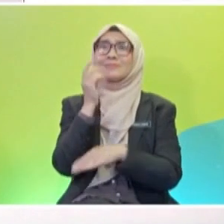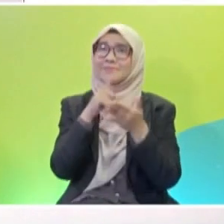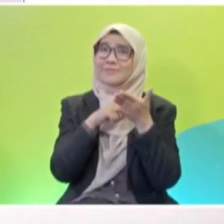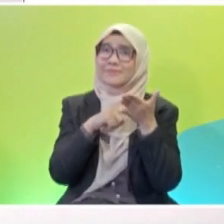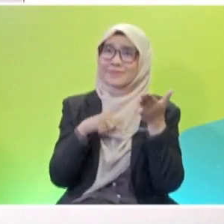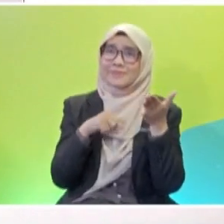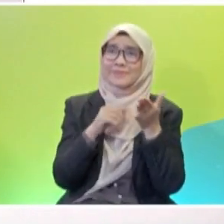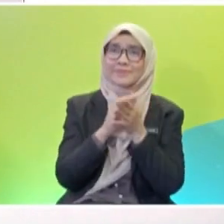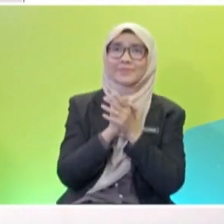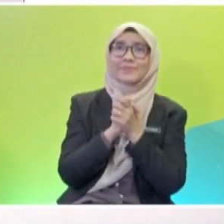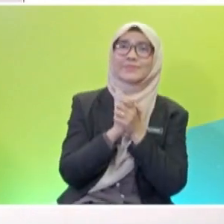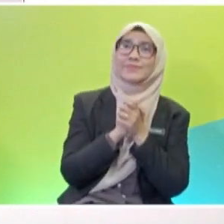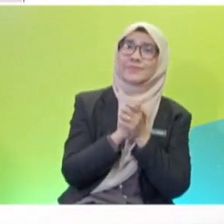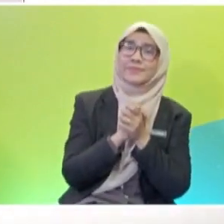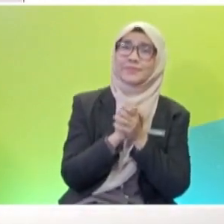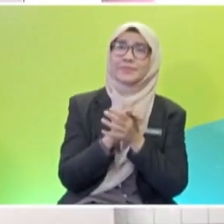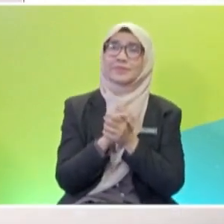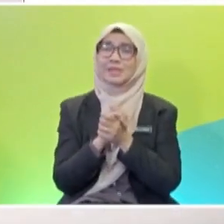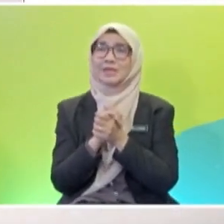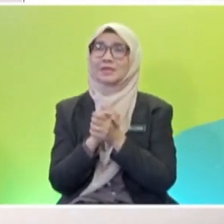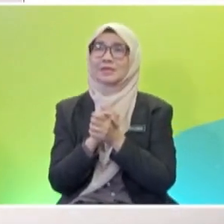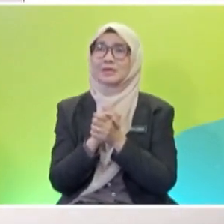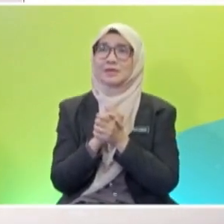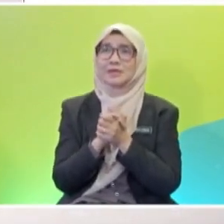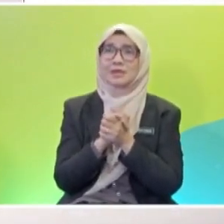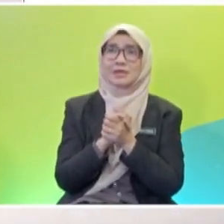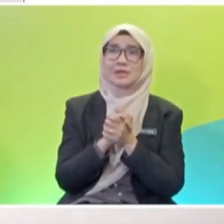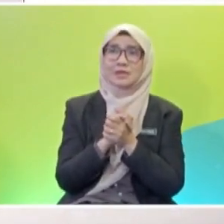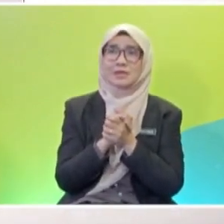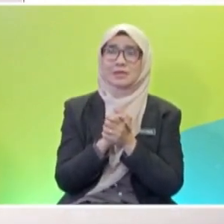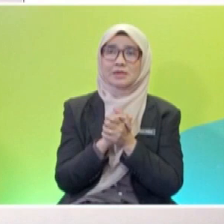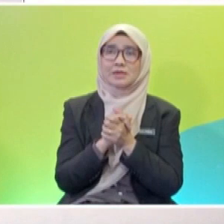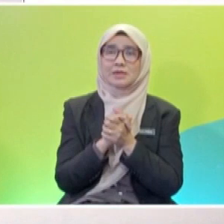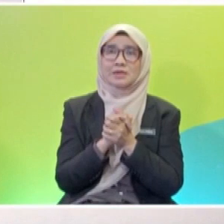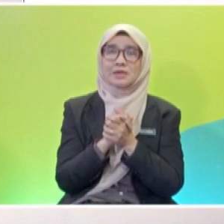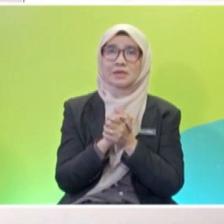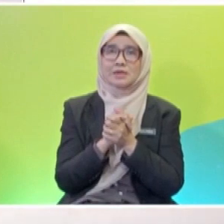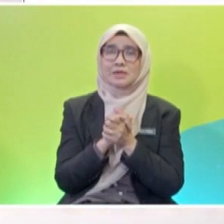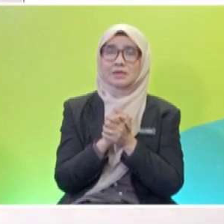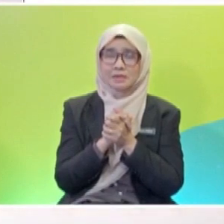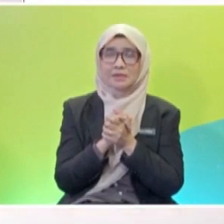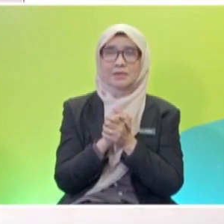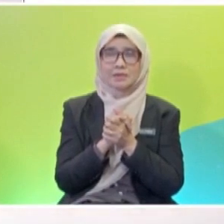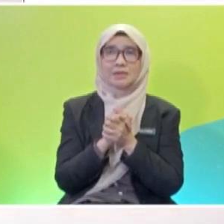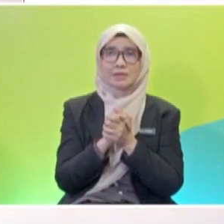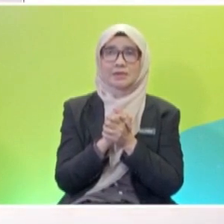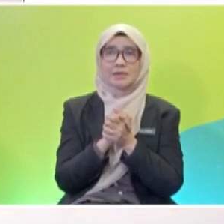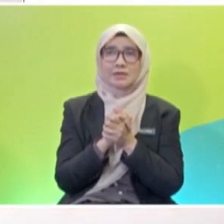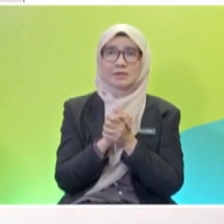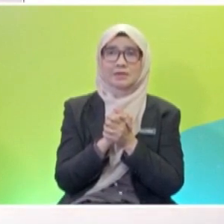have been talking about just now, about photographs looking a lot better. Okay. I think it stands